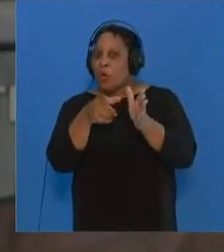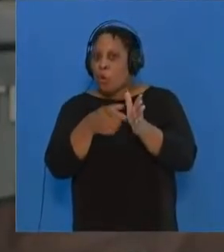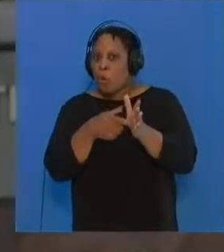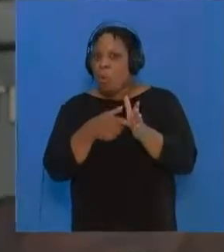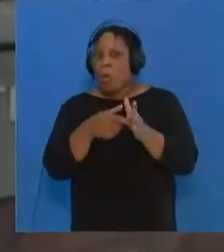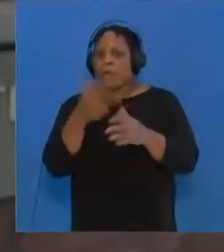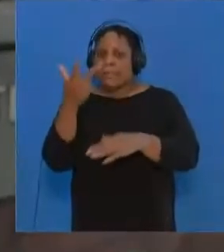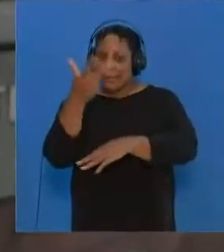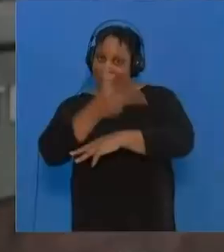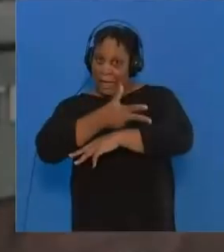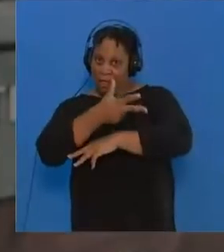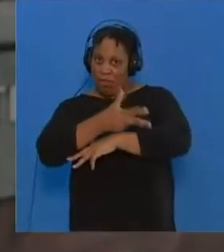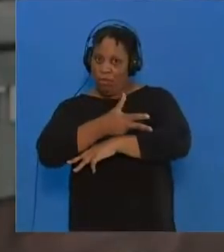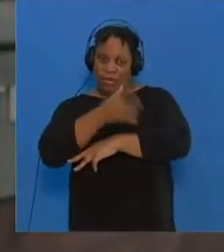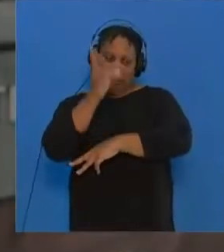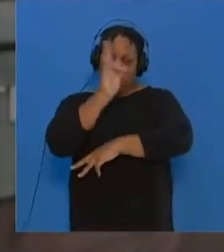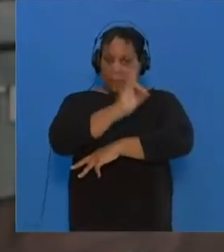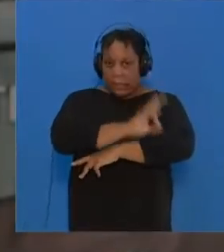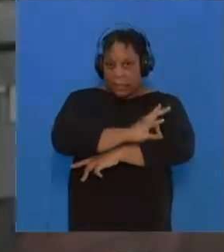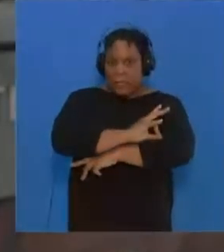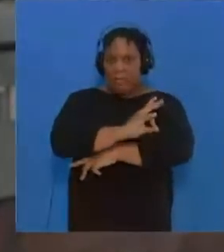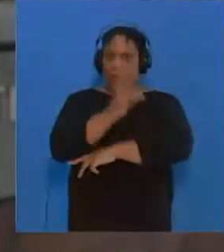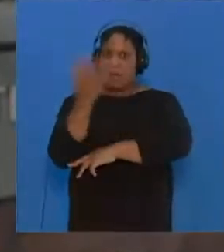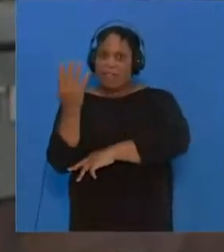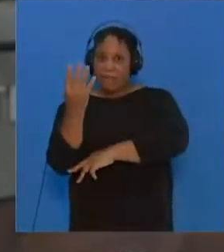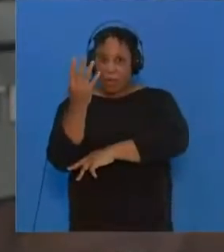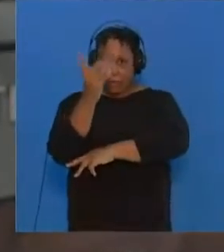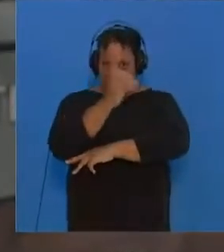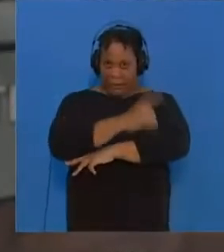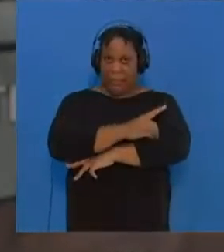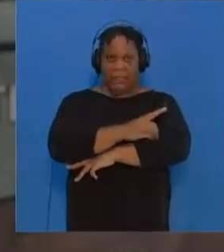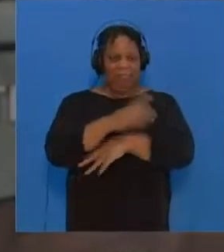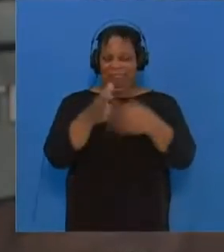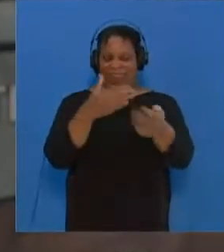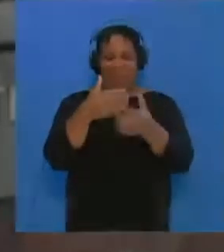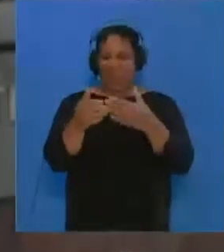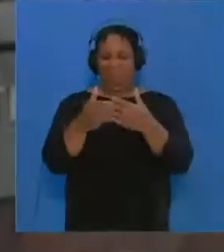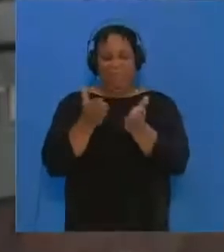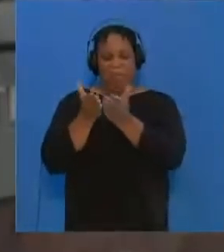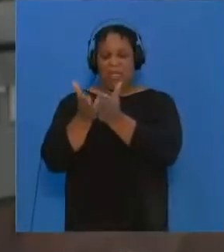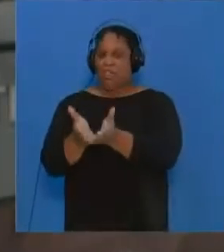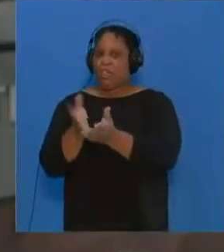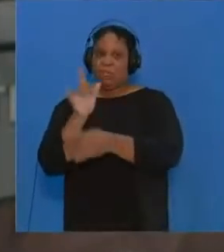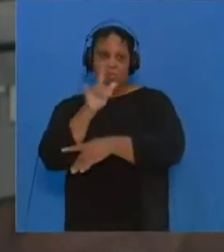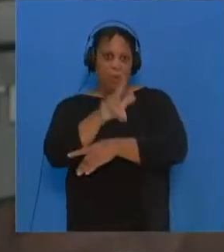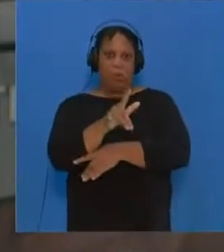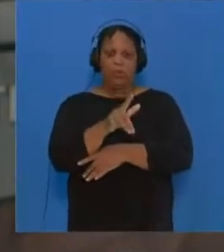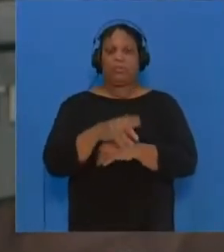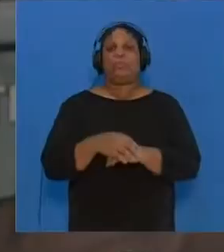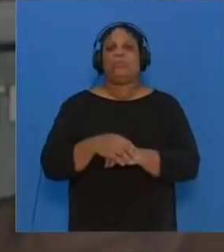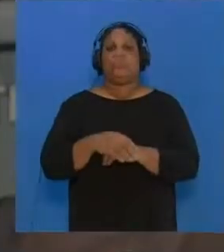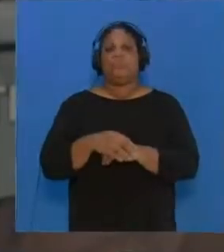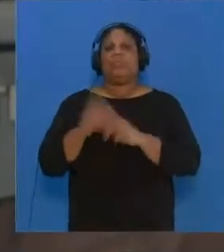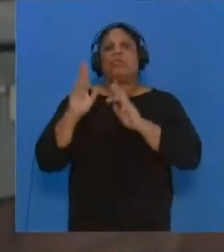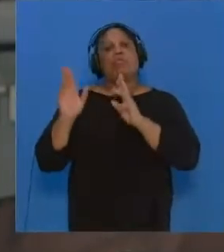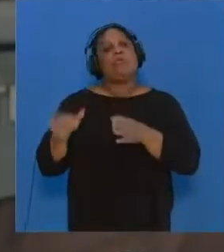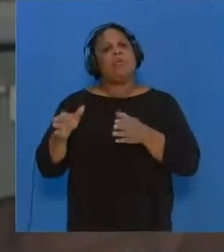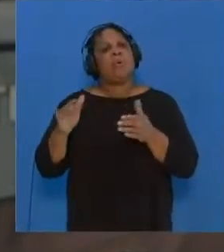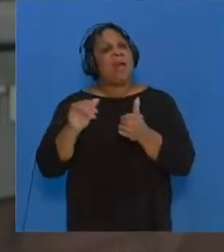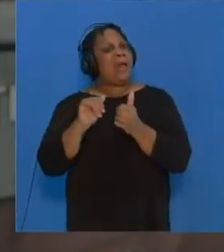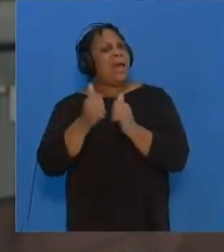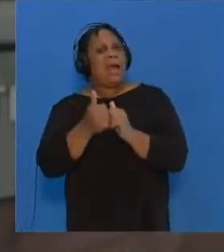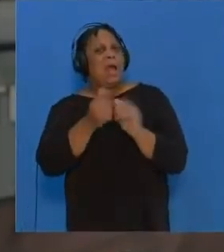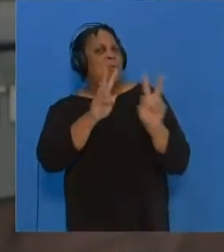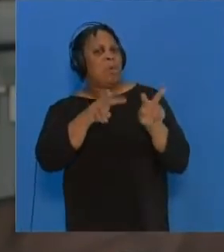at day 3, day 7, and day 14. So it matters not whether you come by ship or by airline. And how those persons by ship